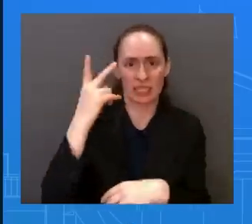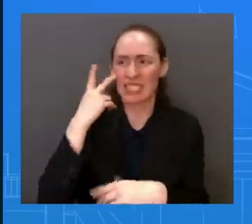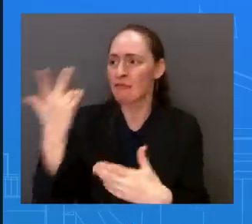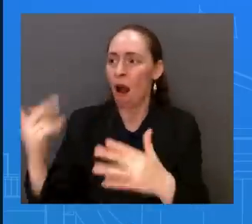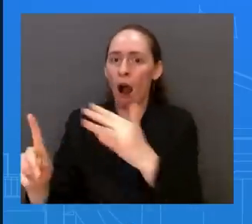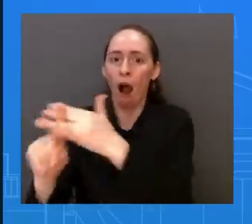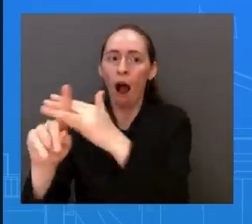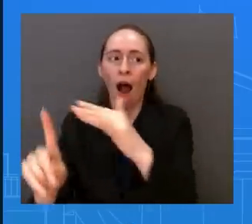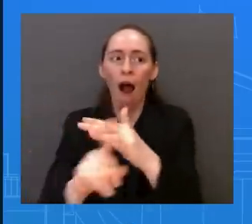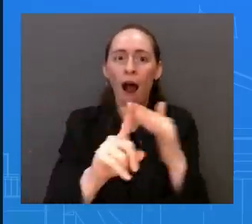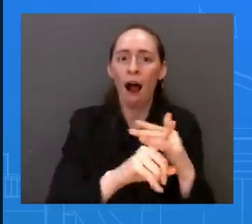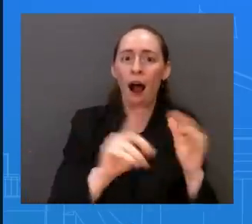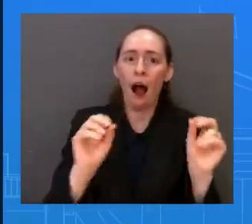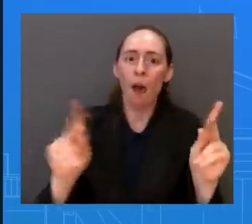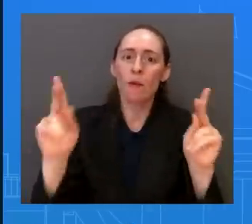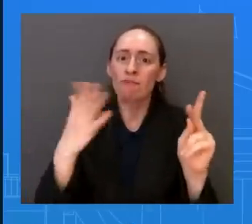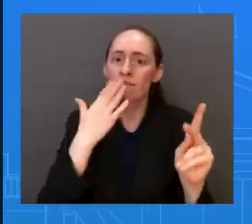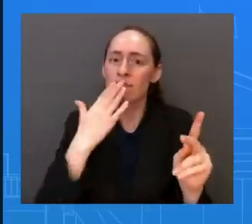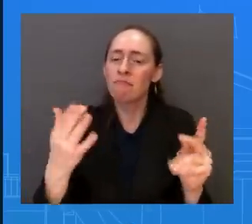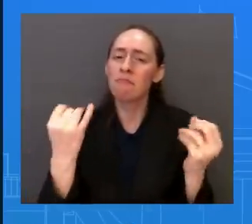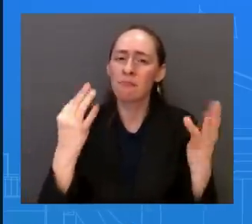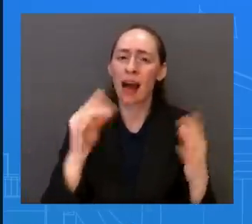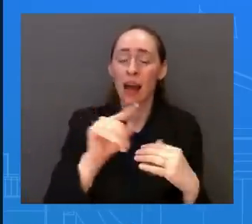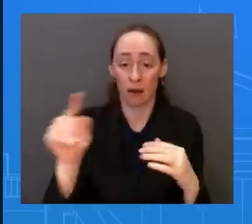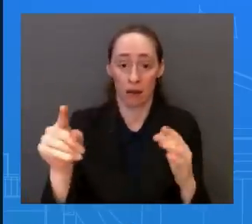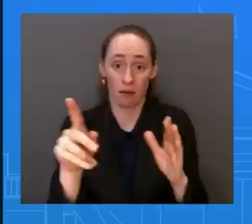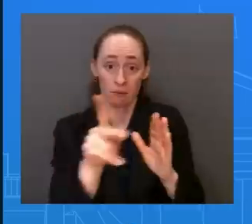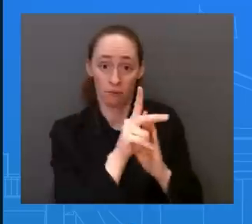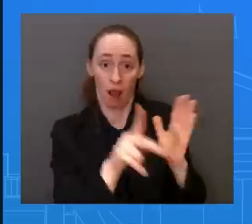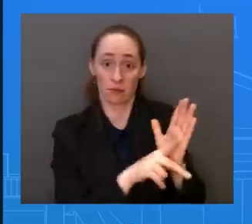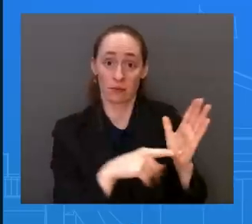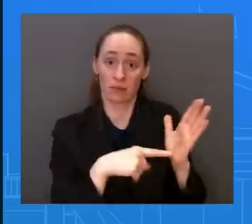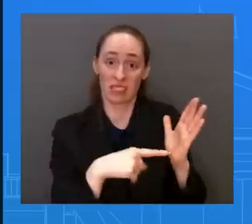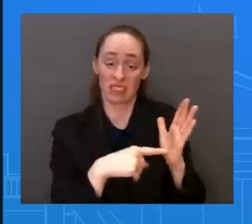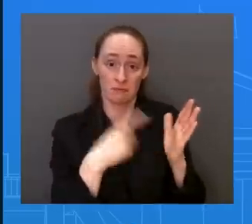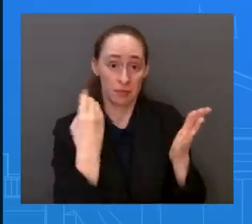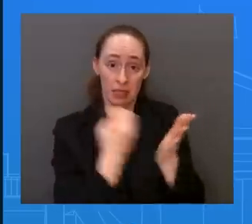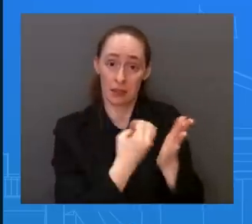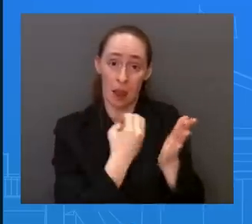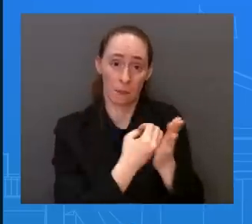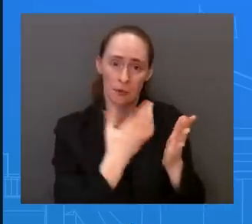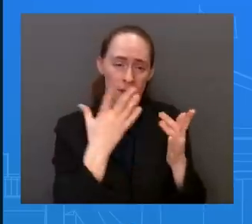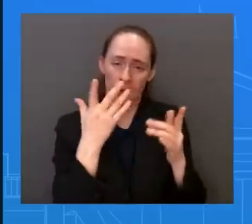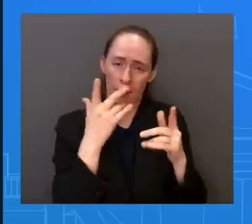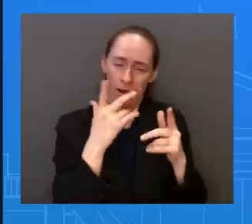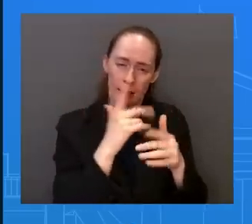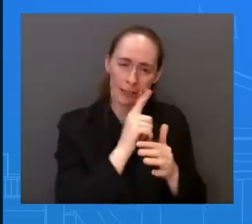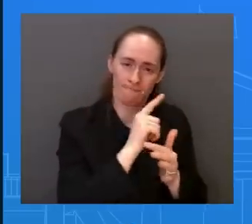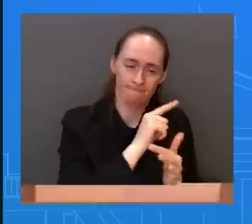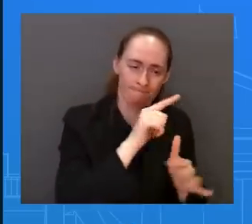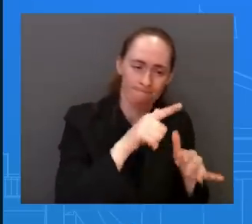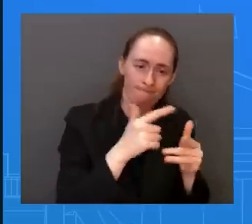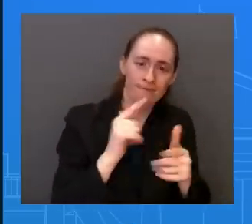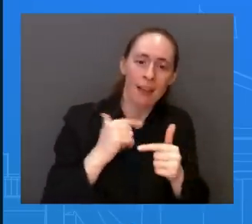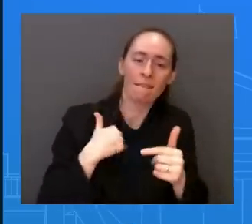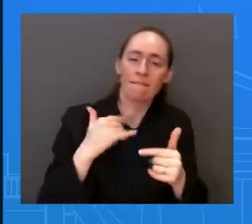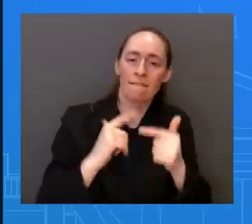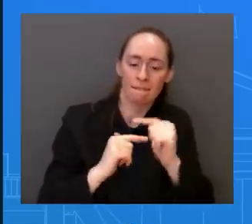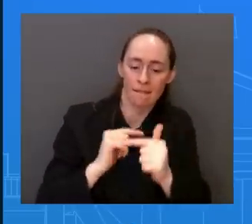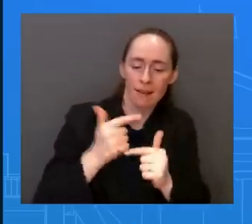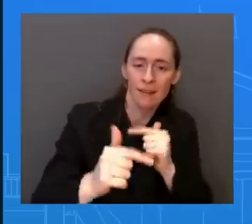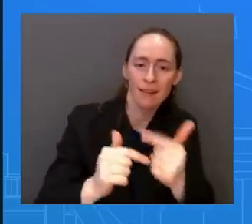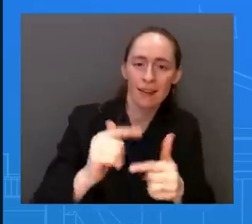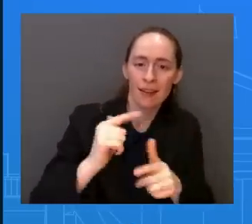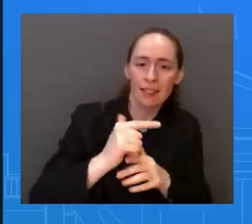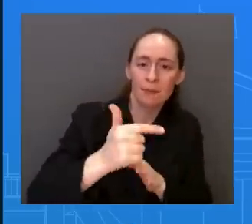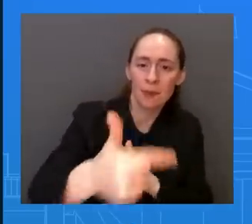result of the economic progress that we're making. So that's the way that the president has always approached these things, but will approach it tomorrow, is to acknowledge and meet the